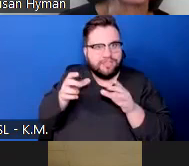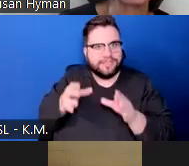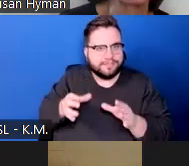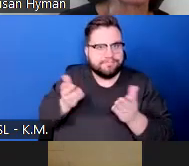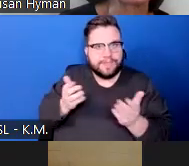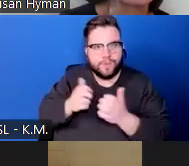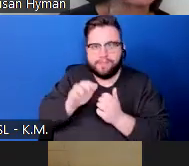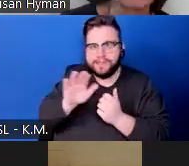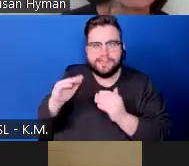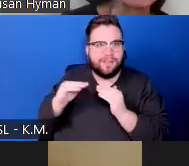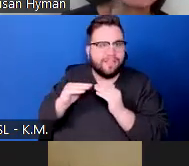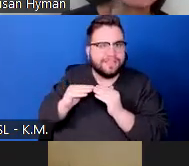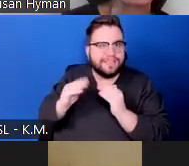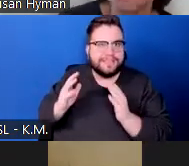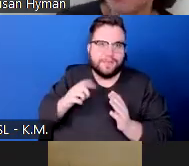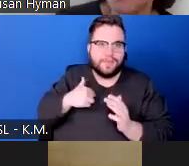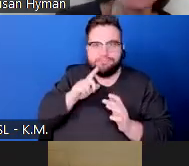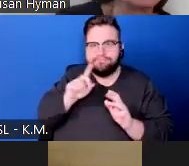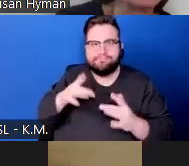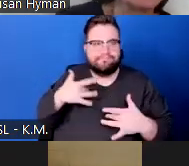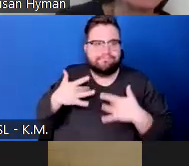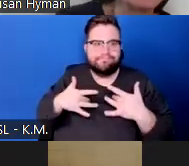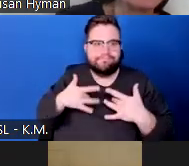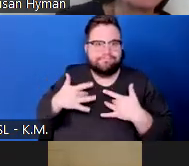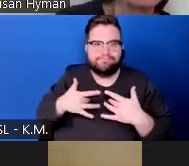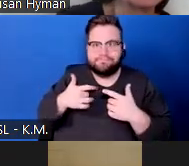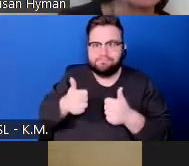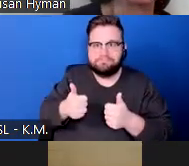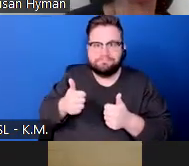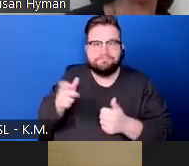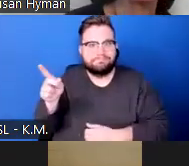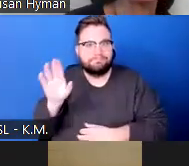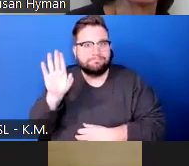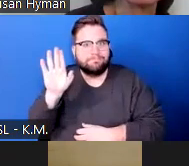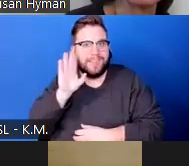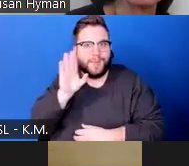and we're all ears. Hello, thank